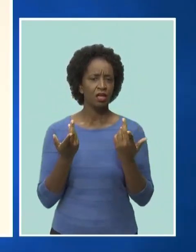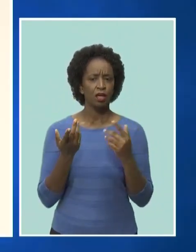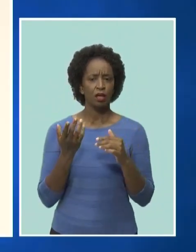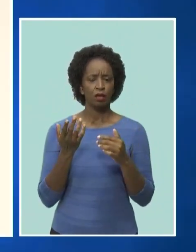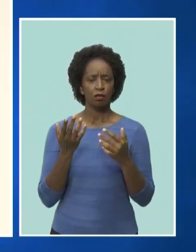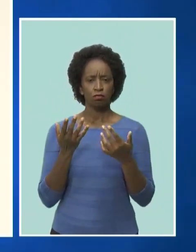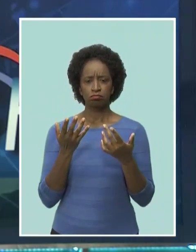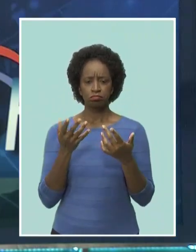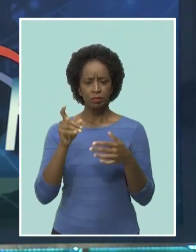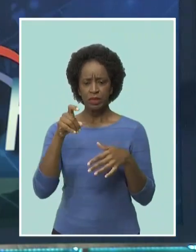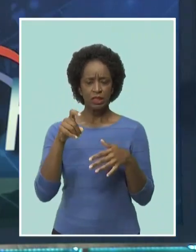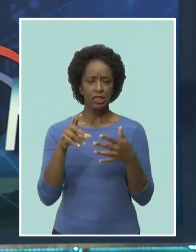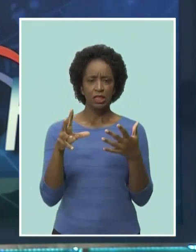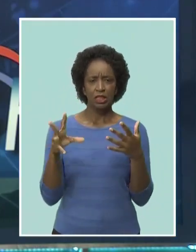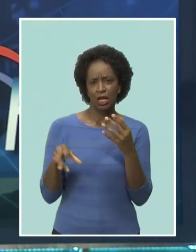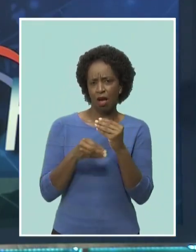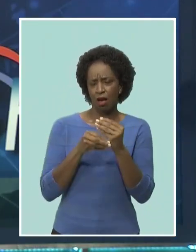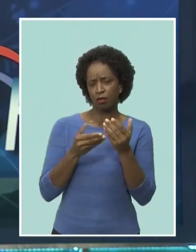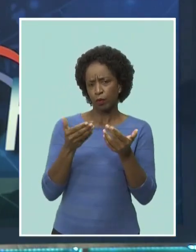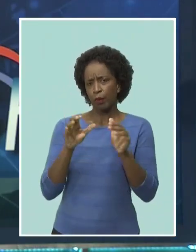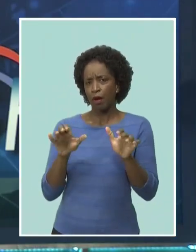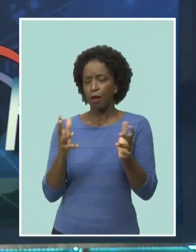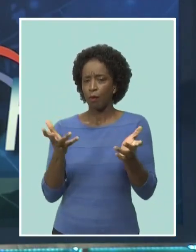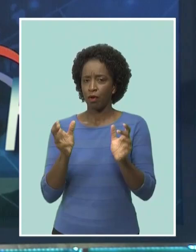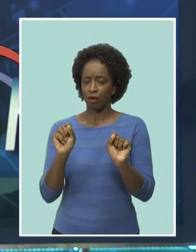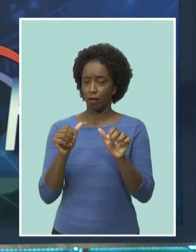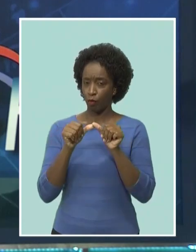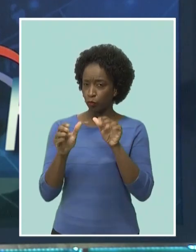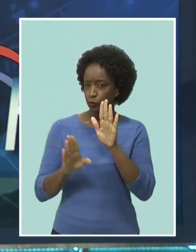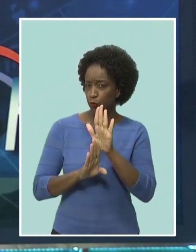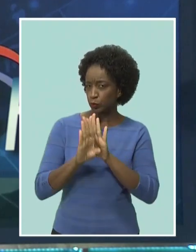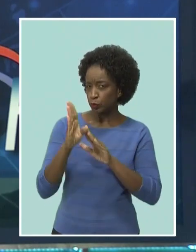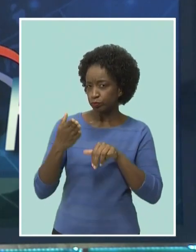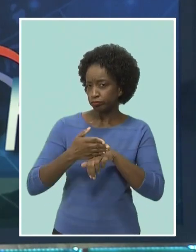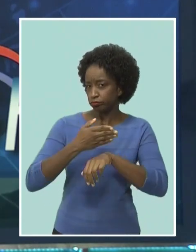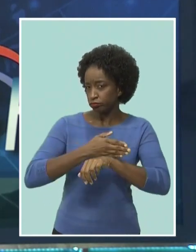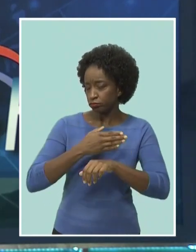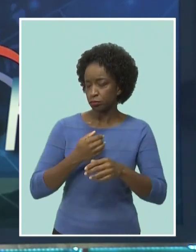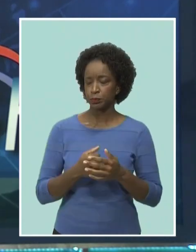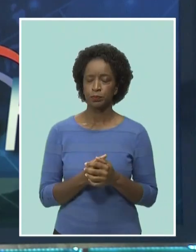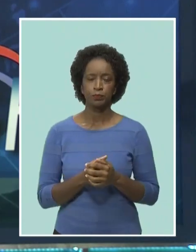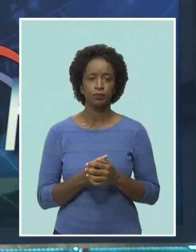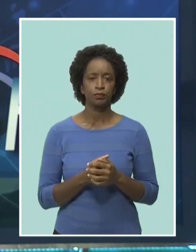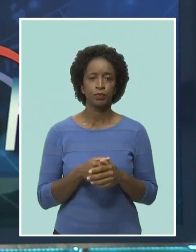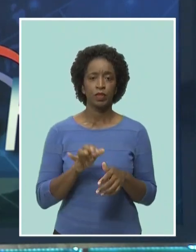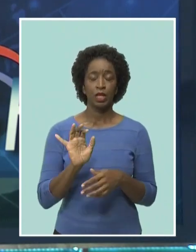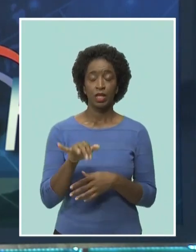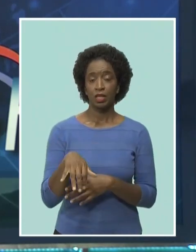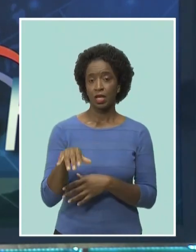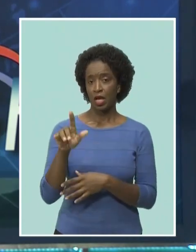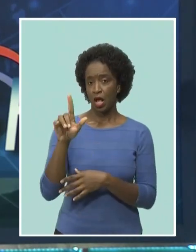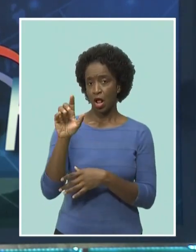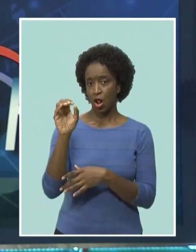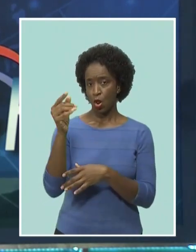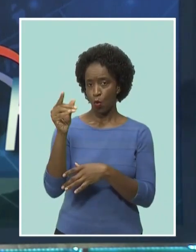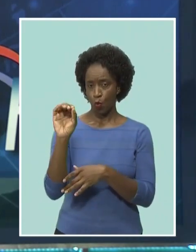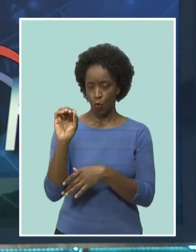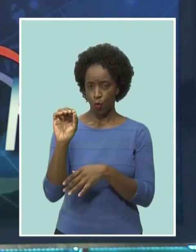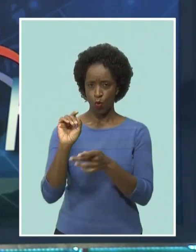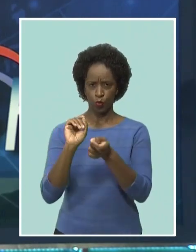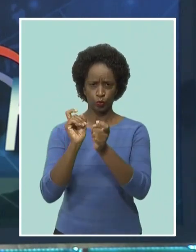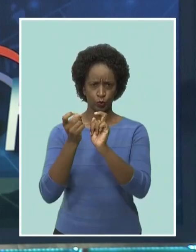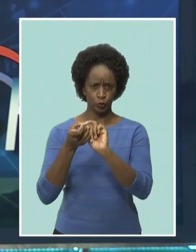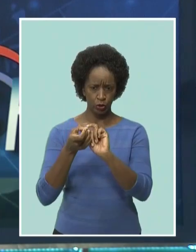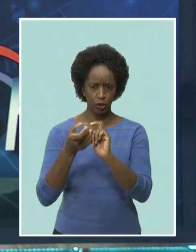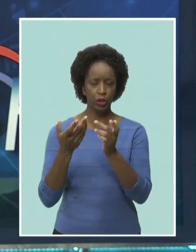generation. Director of the unit, Dr. Leo Brewster, says the rebranding shows the work and purpose of the blue